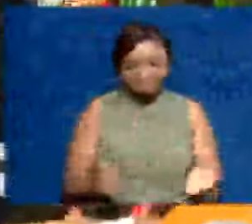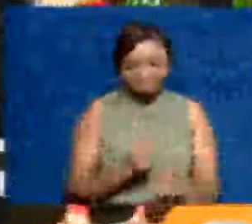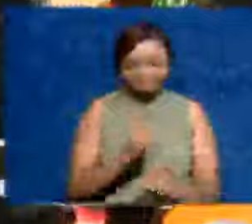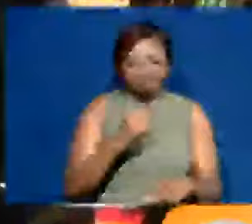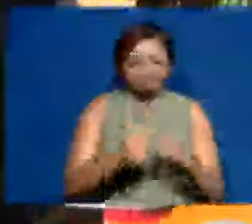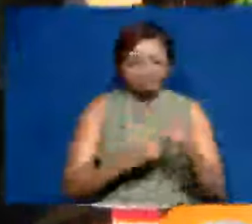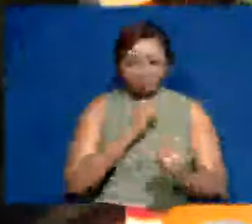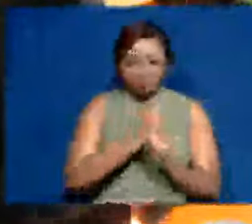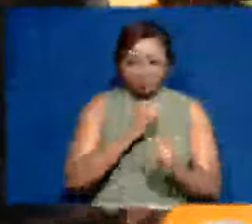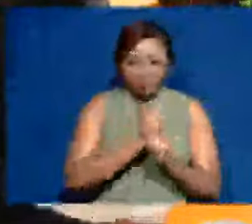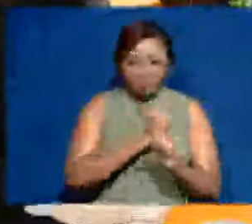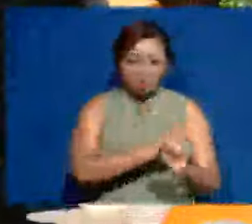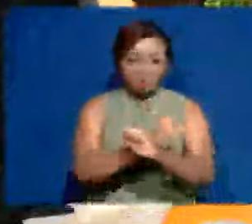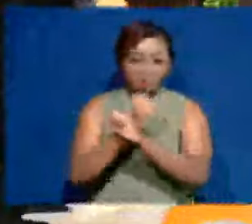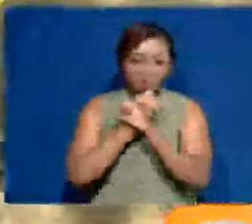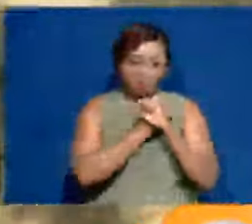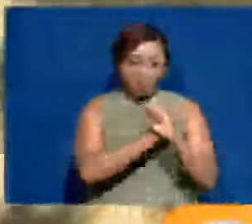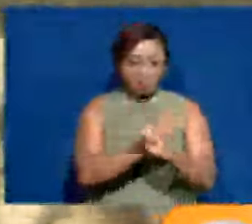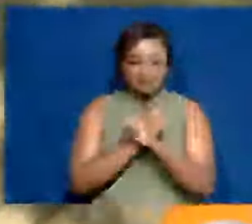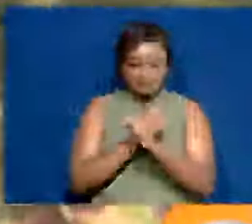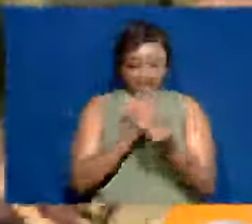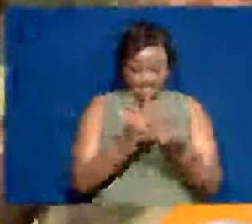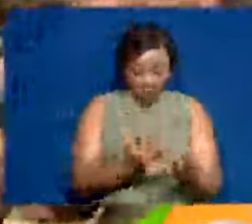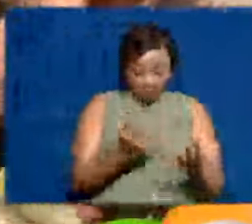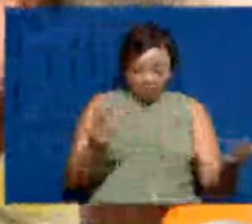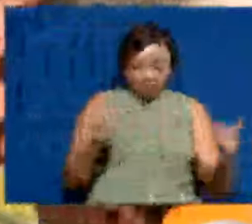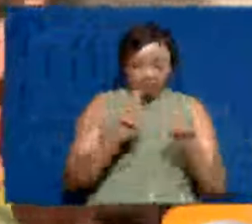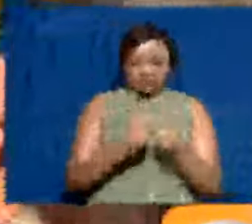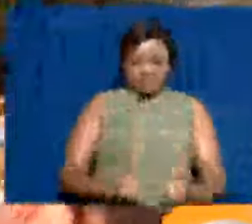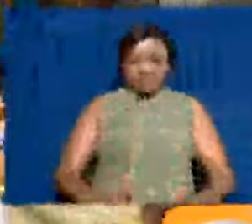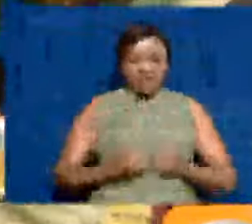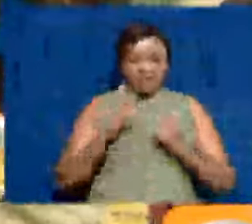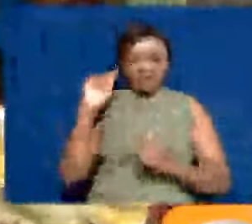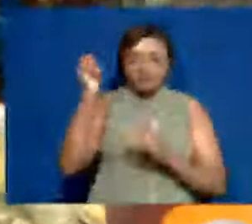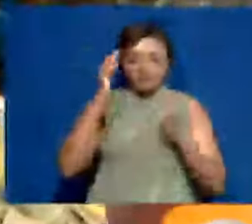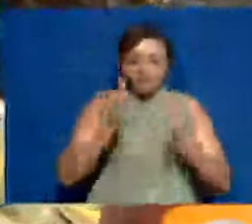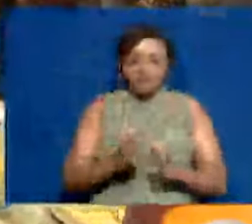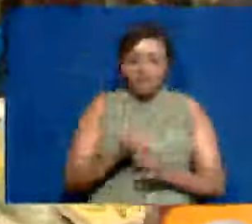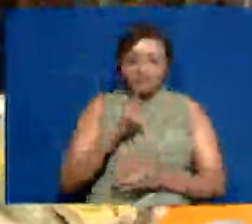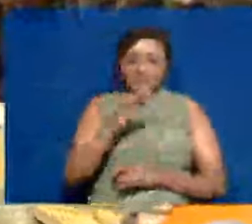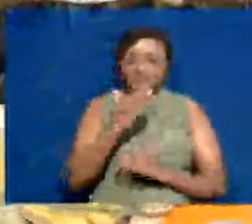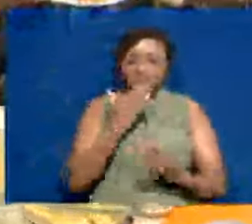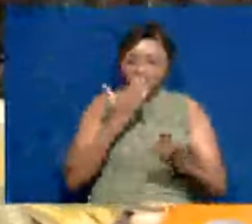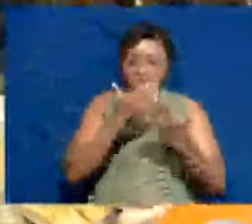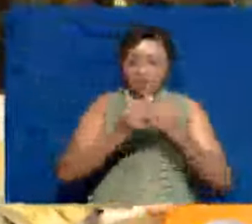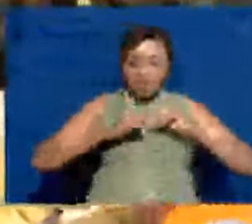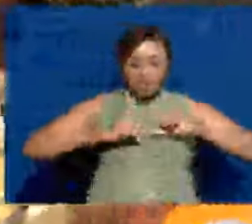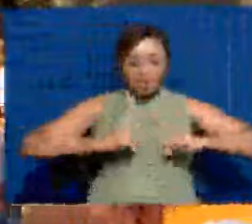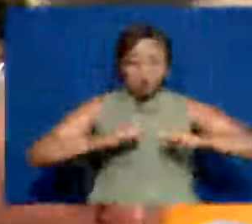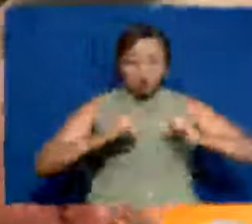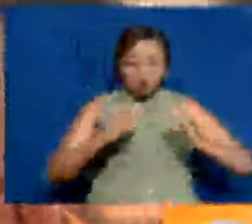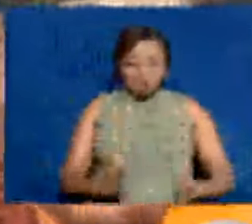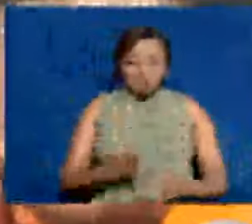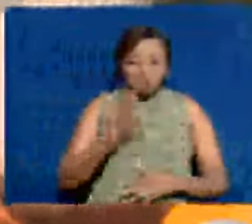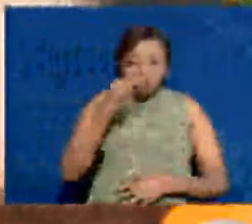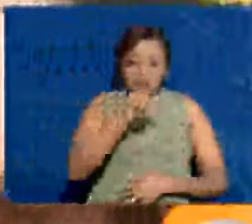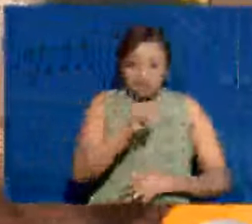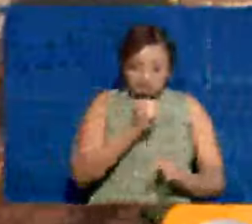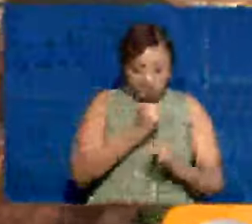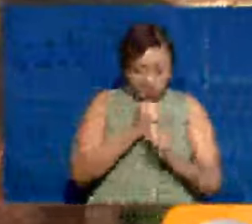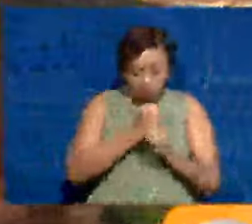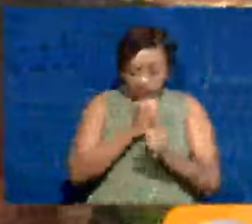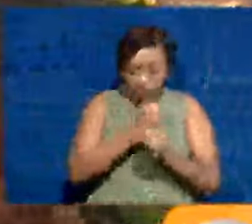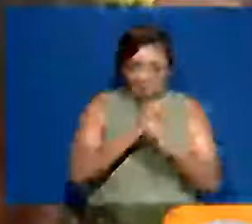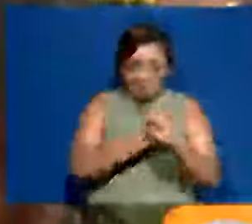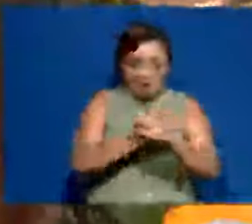continue to fight to safeguard the lives and properties of Kenyans. Duale thanked the officers for putting their lives on the line to protect